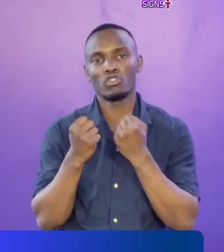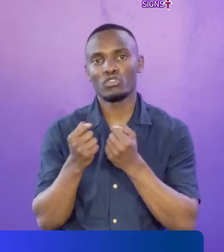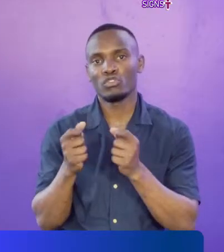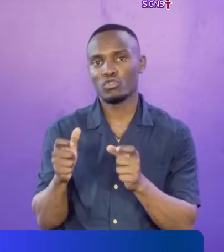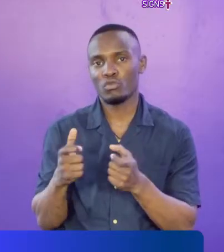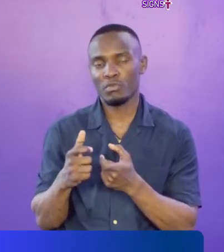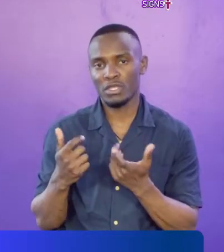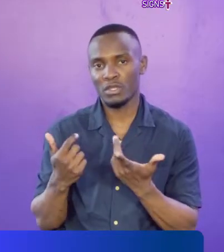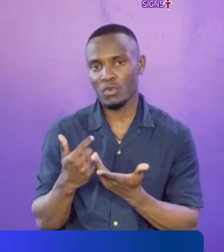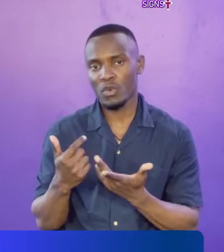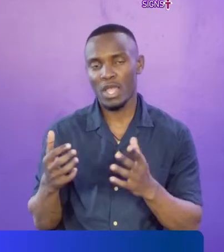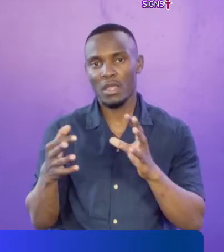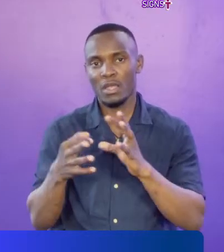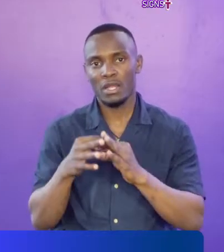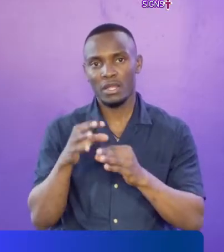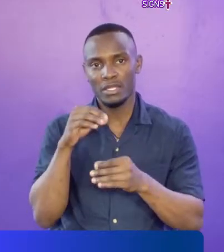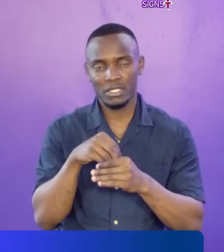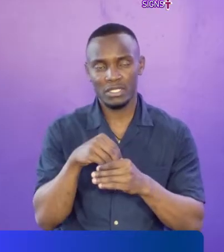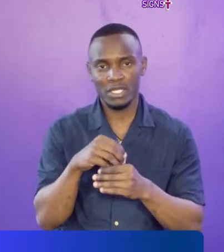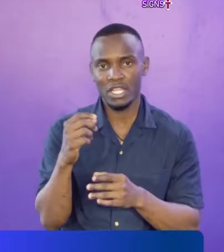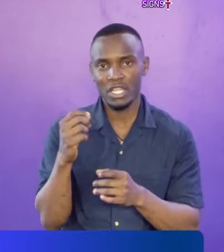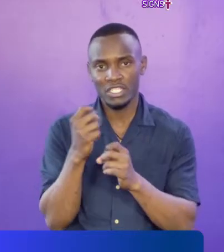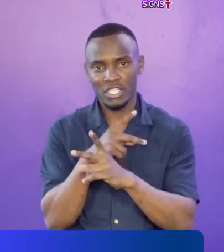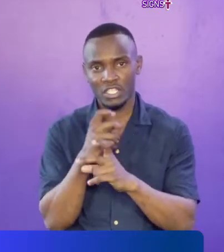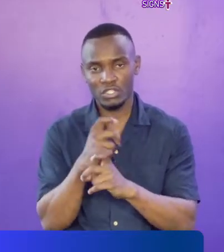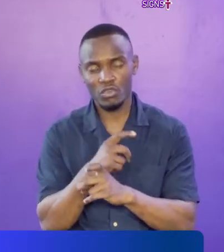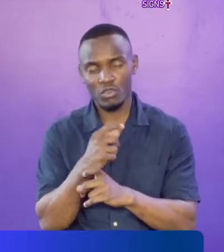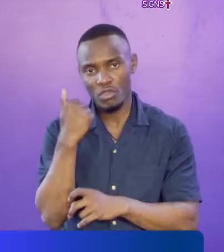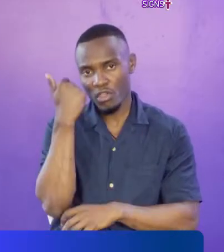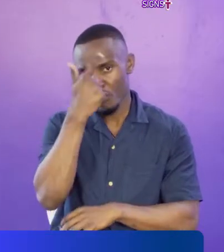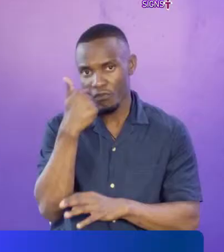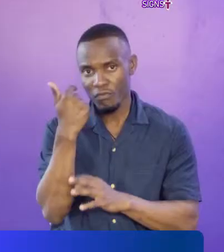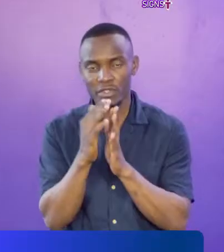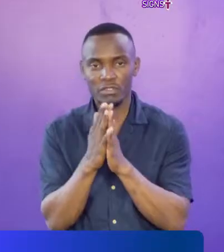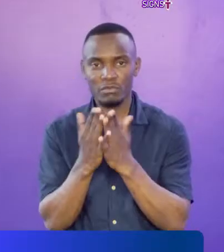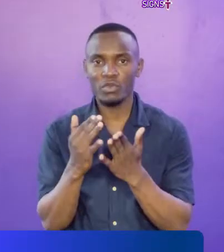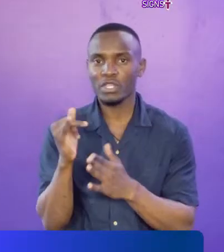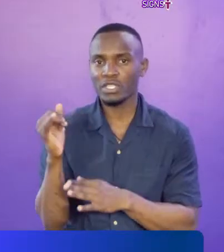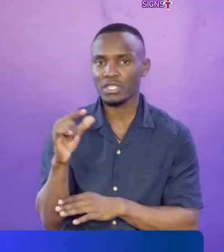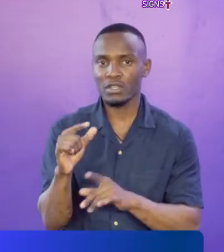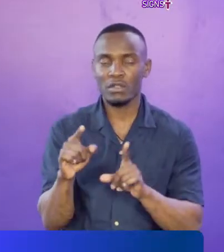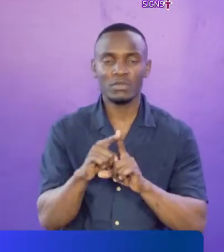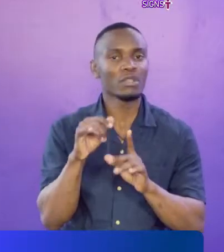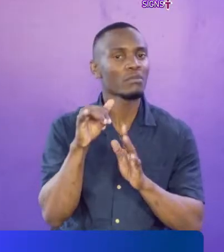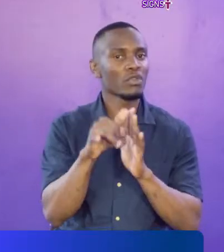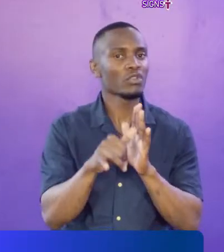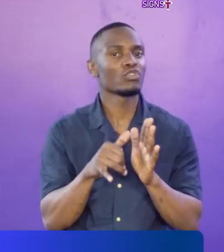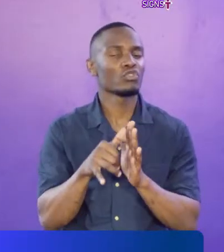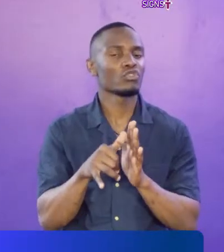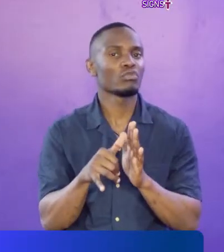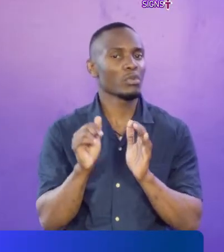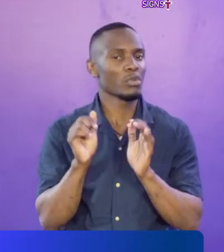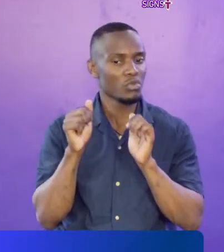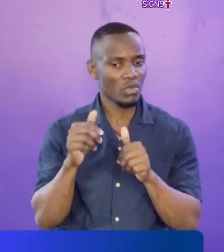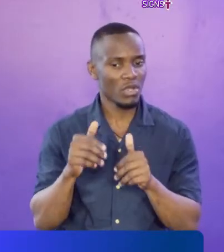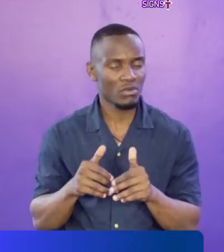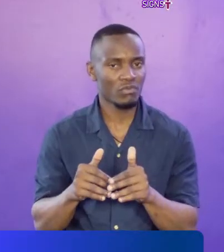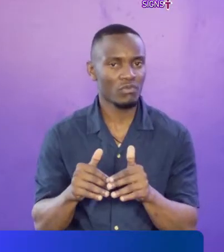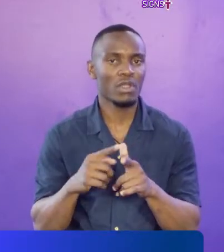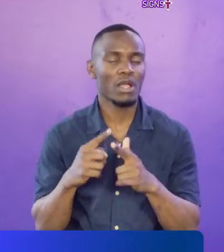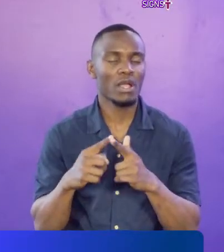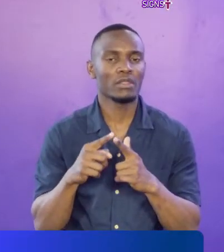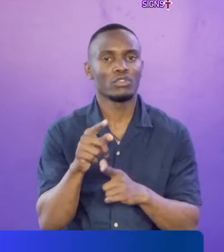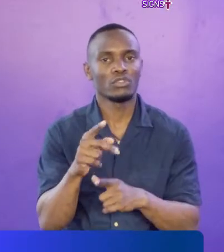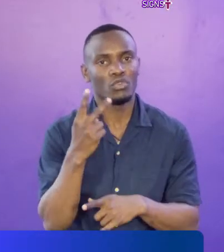LinkedIn, TikTok, Facebook, Instagram, and on YouTube. You can subscribe to be notified all the time whenever we put